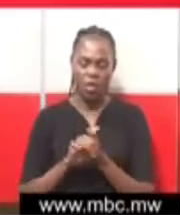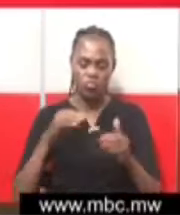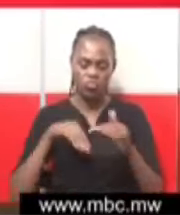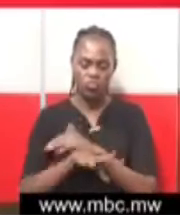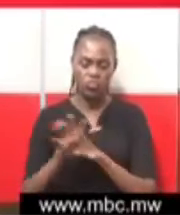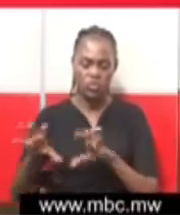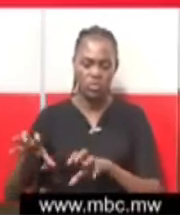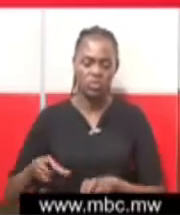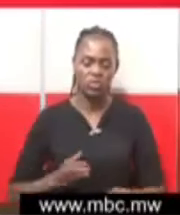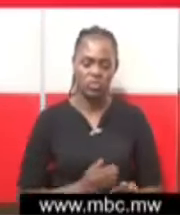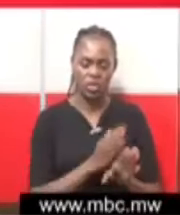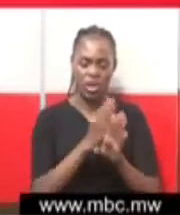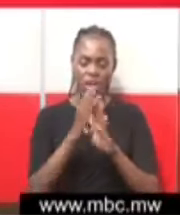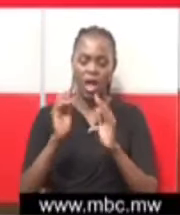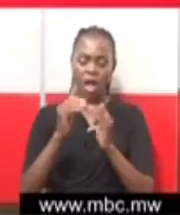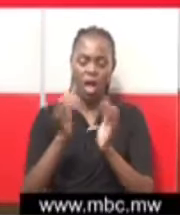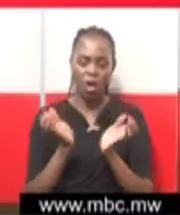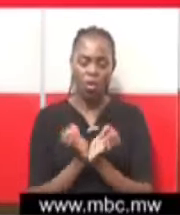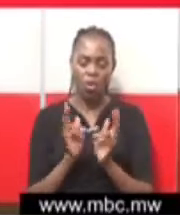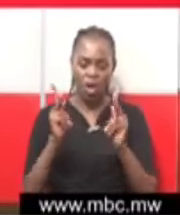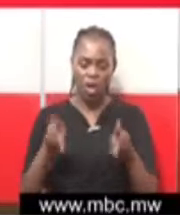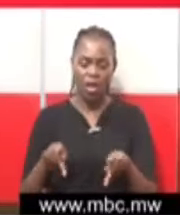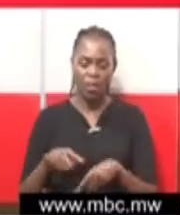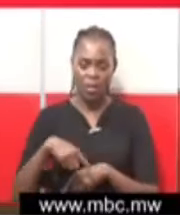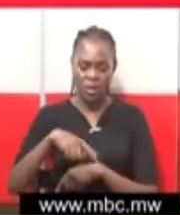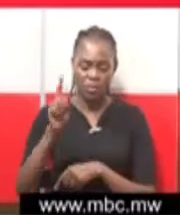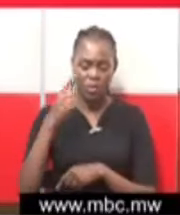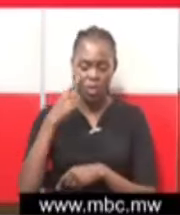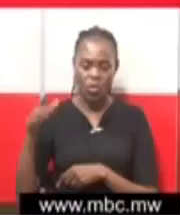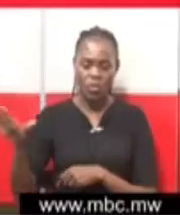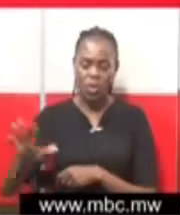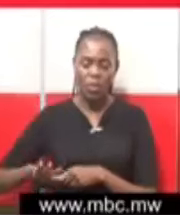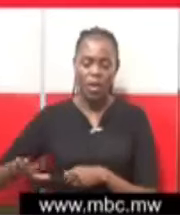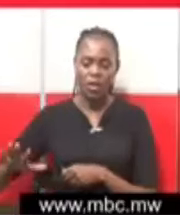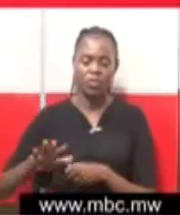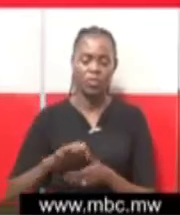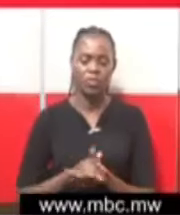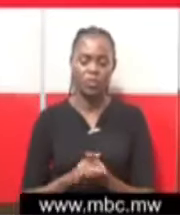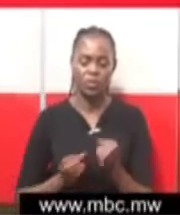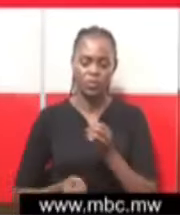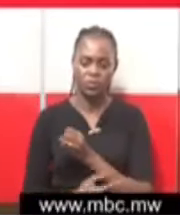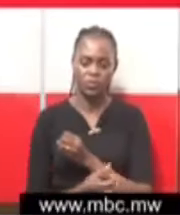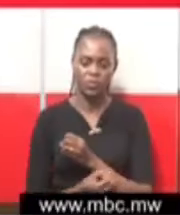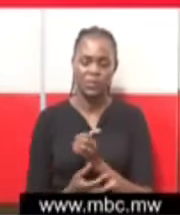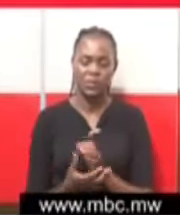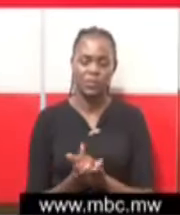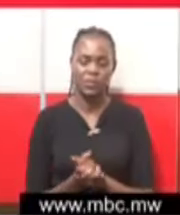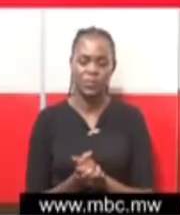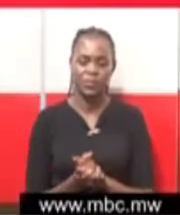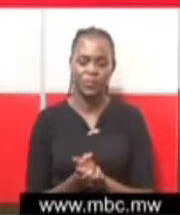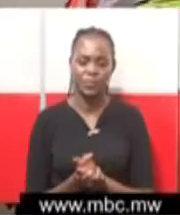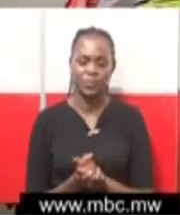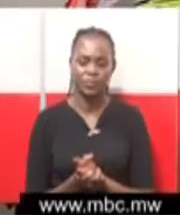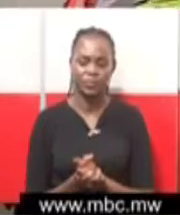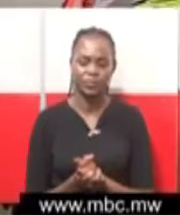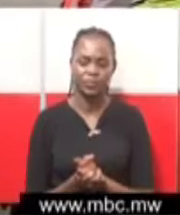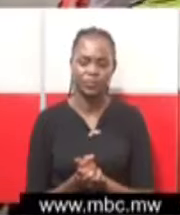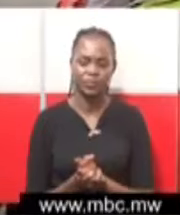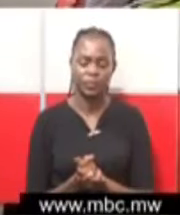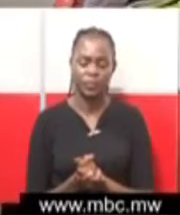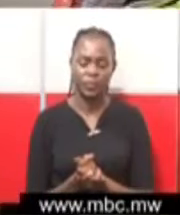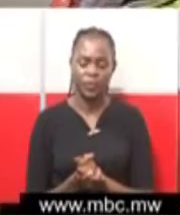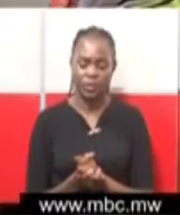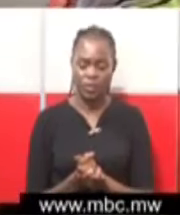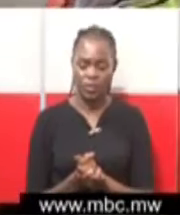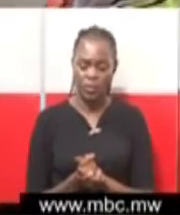officials say this when a group of Malawian journalists visited the port. Justin Nkweu has more in this report. According